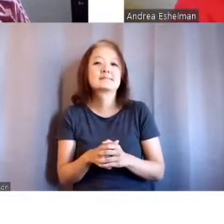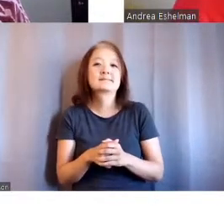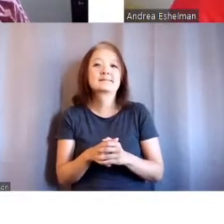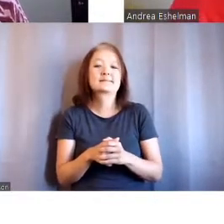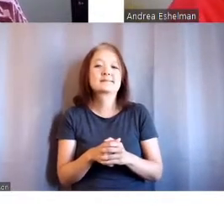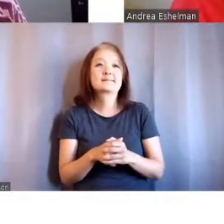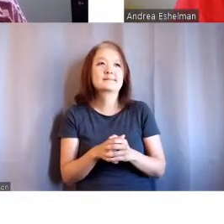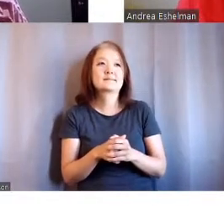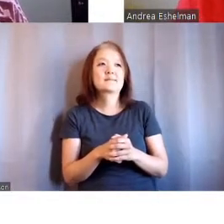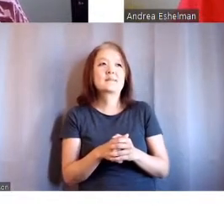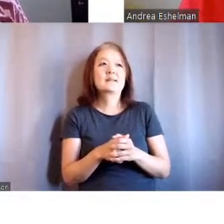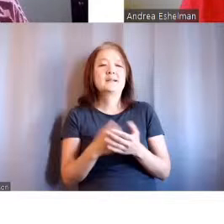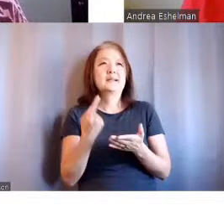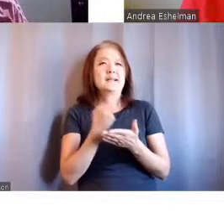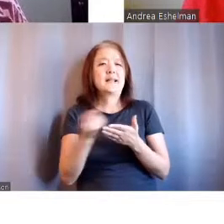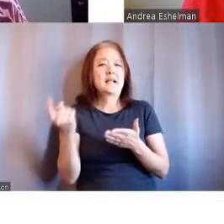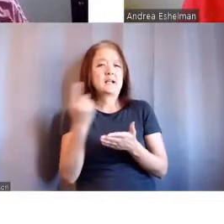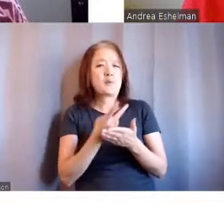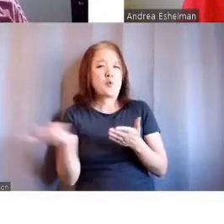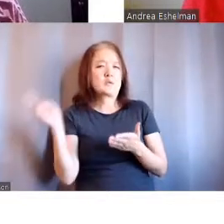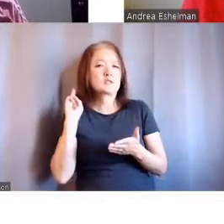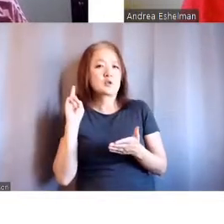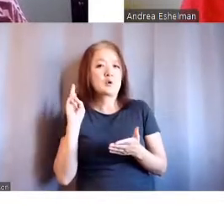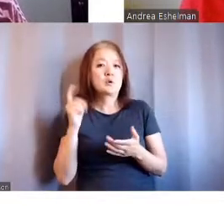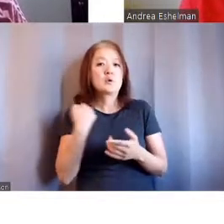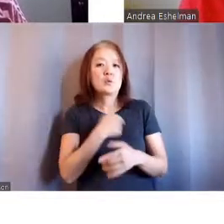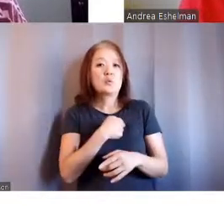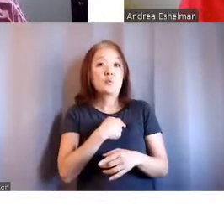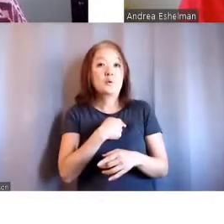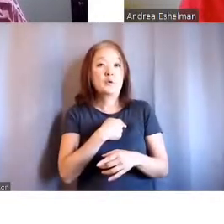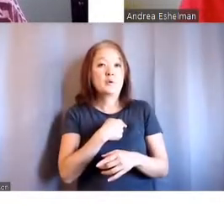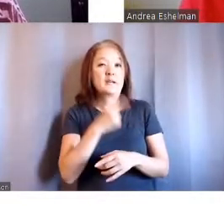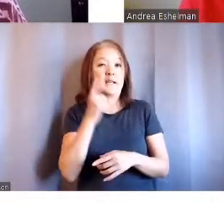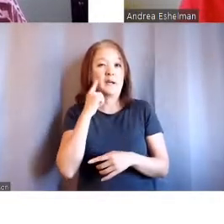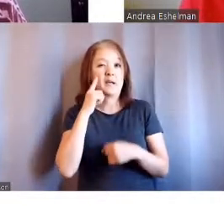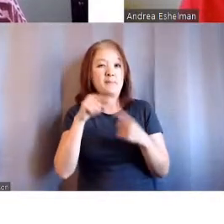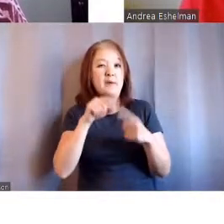if we were a couple of weeks ago, we were getting a 20% pay cut.